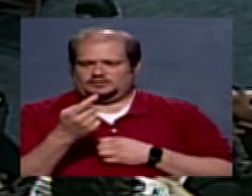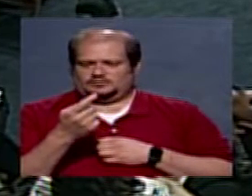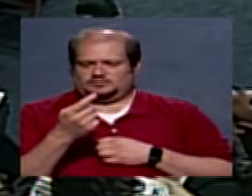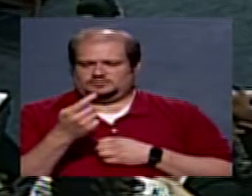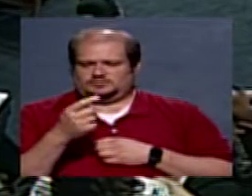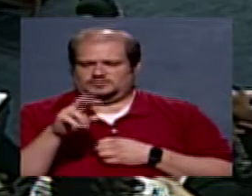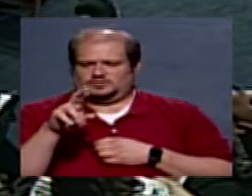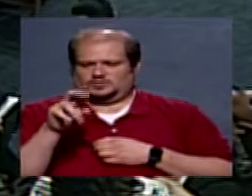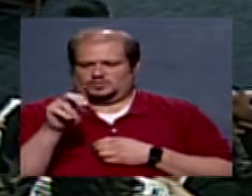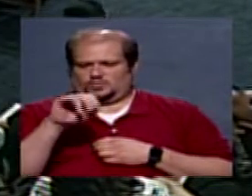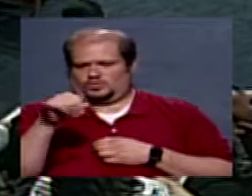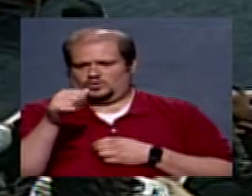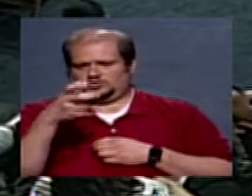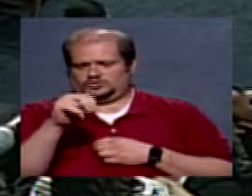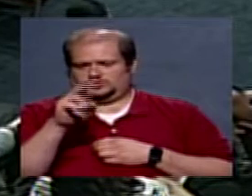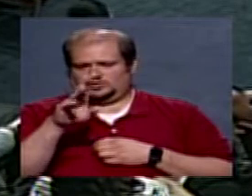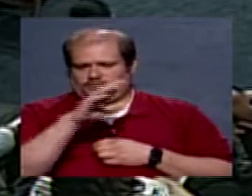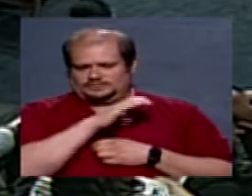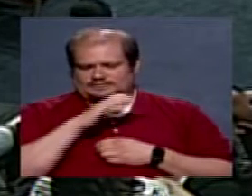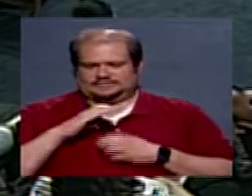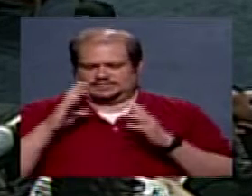Samitha Rojan I appreciate her citizenship